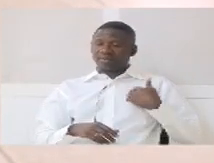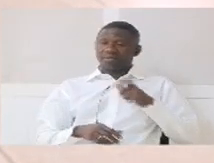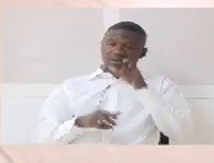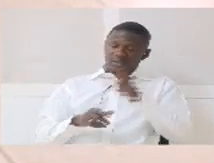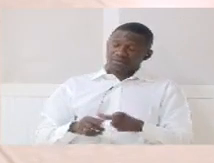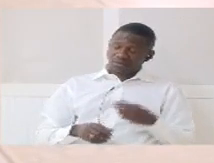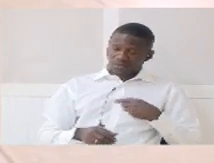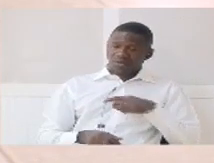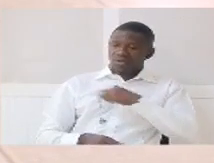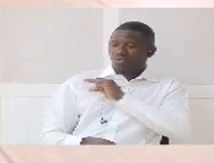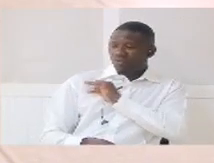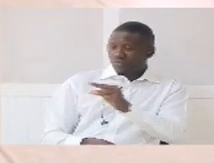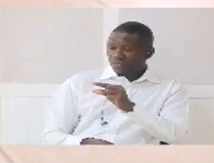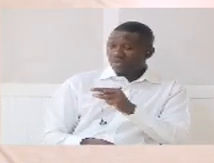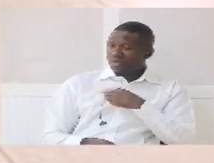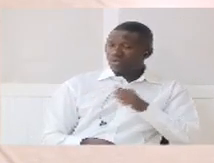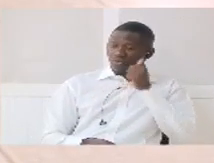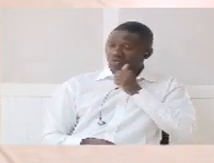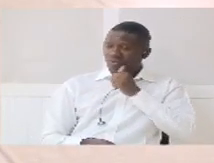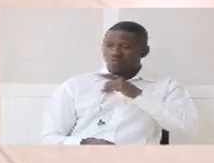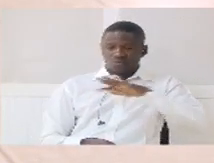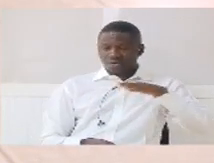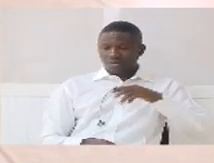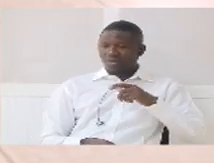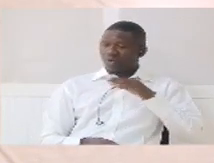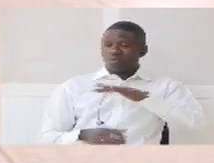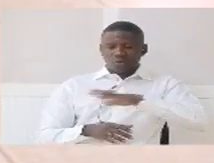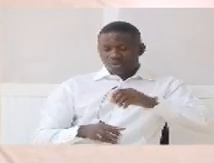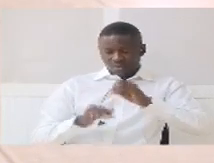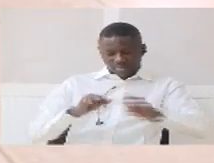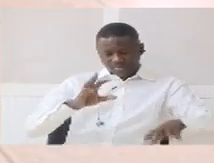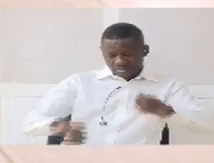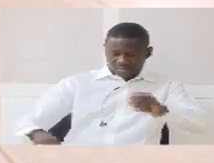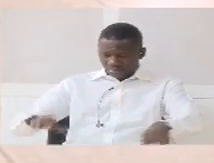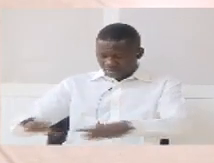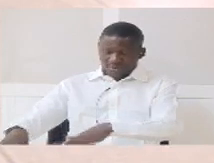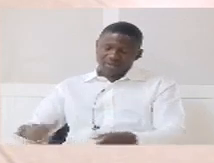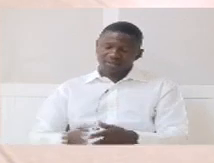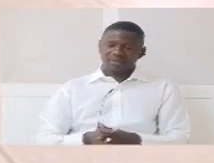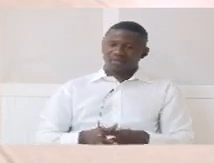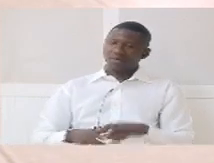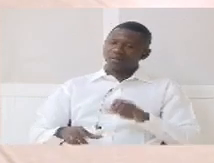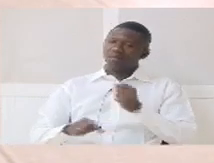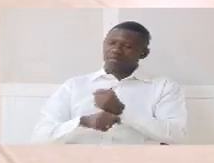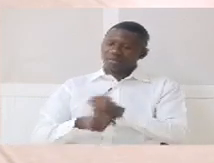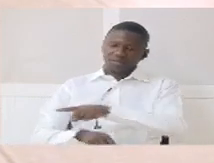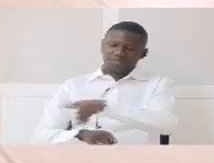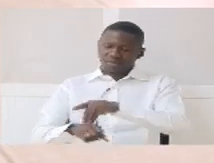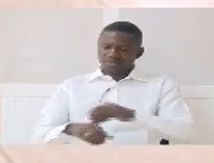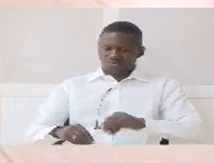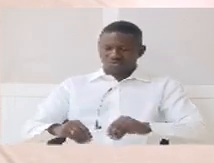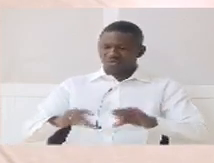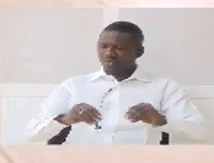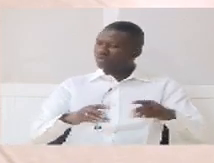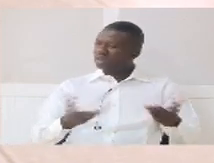Sometimes if people are urinating and they are using water in the process, the water spills to the ground and dampens the place. So some officer from a